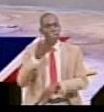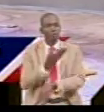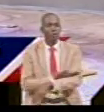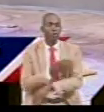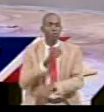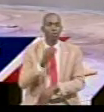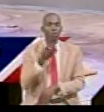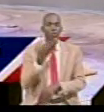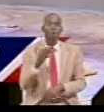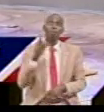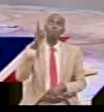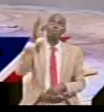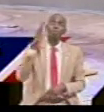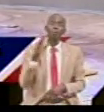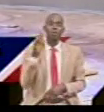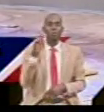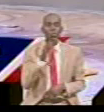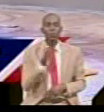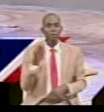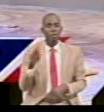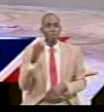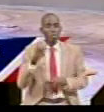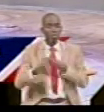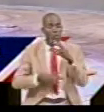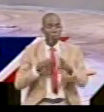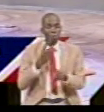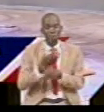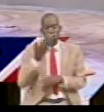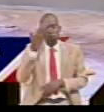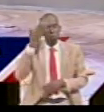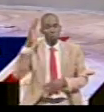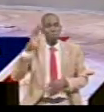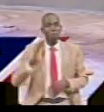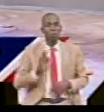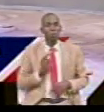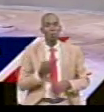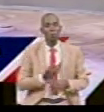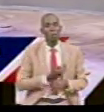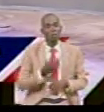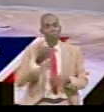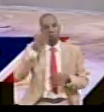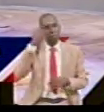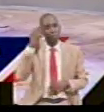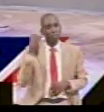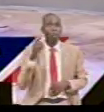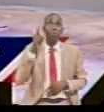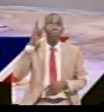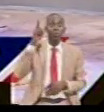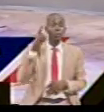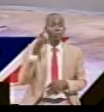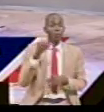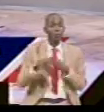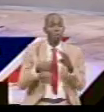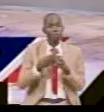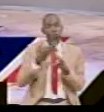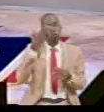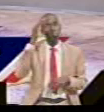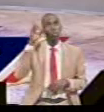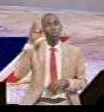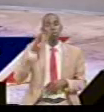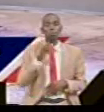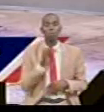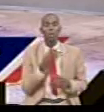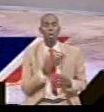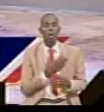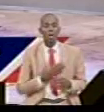God. Therefore, the world knoweth us not, because it knew Him not. Verse 2, it